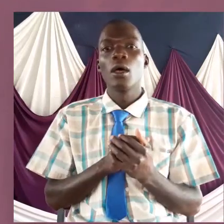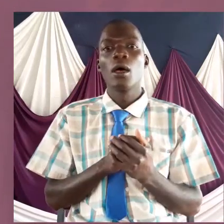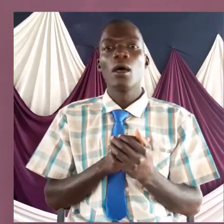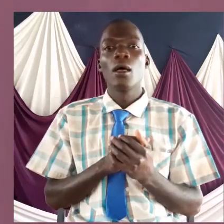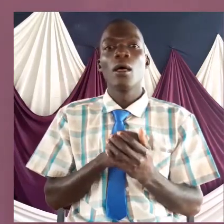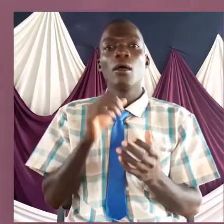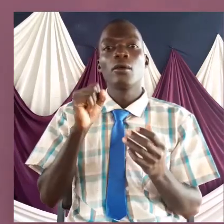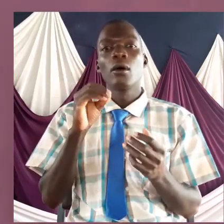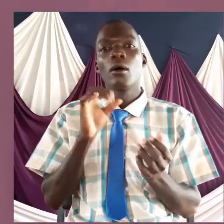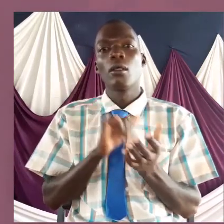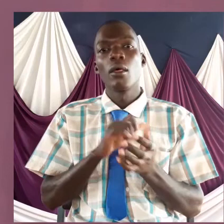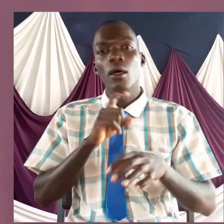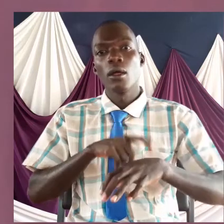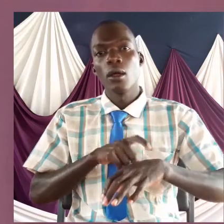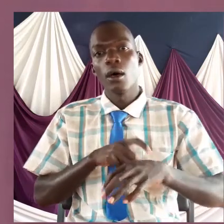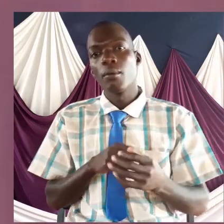that time,